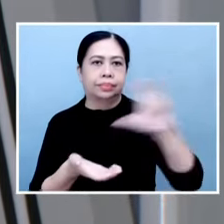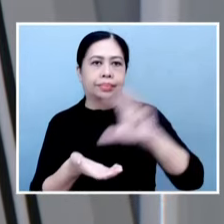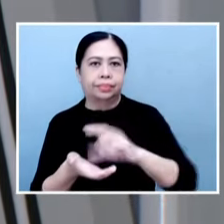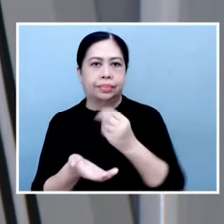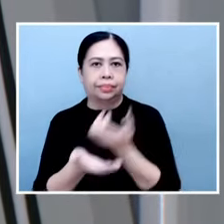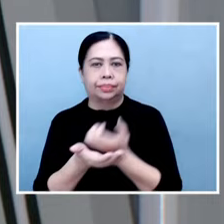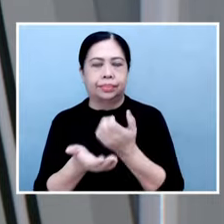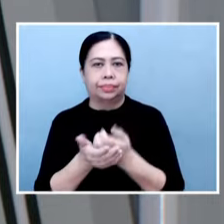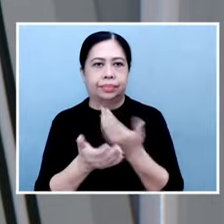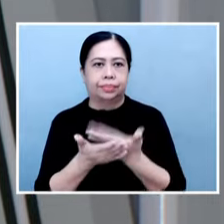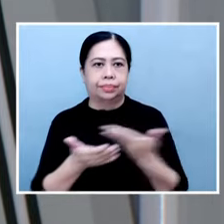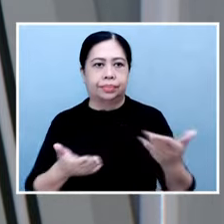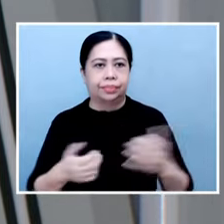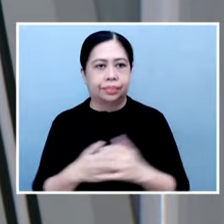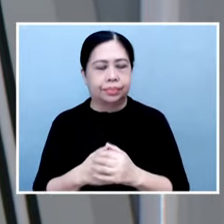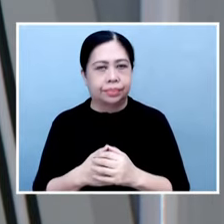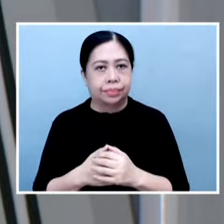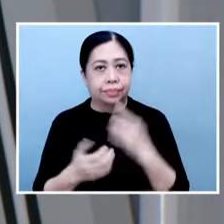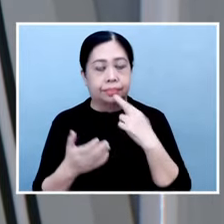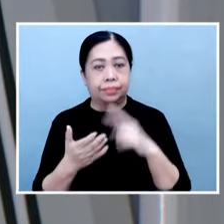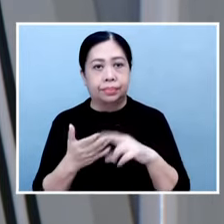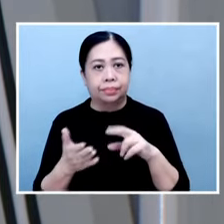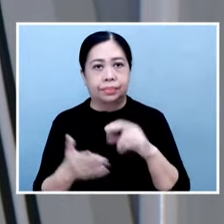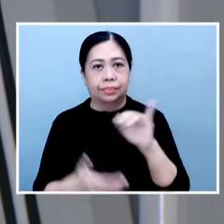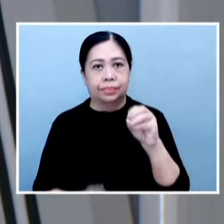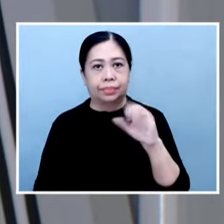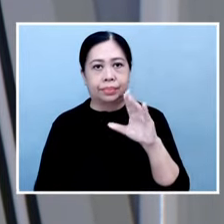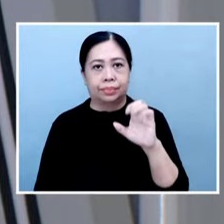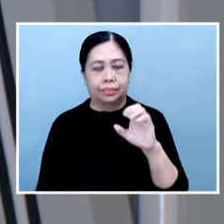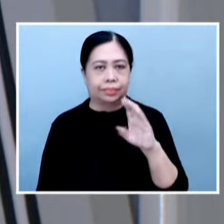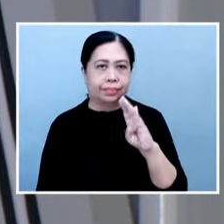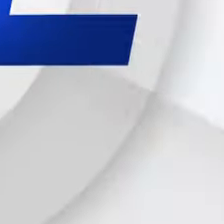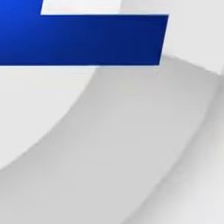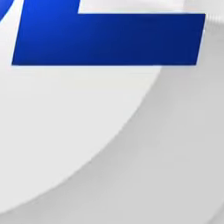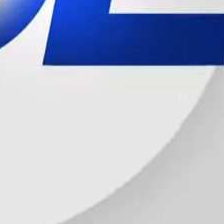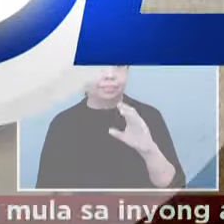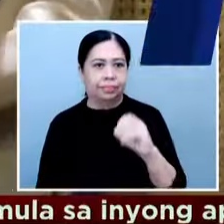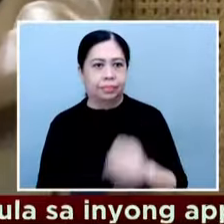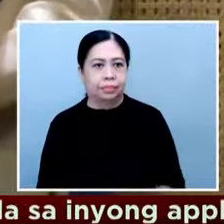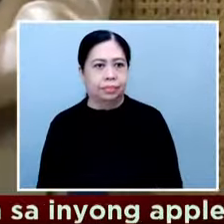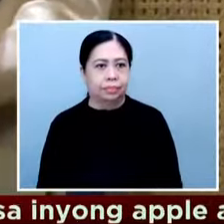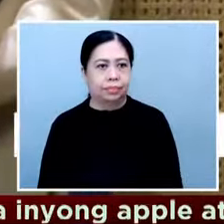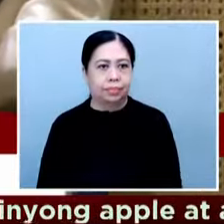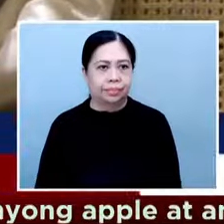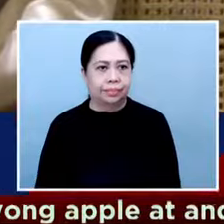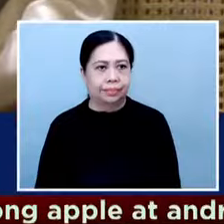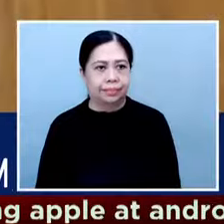Economic Affairs. Nagpapatrol, Joyce Balanjo.